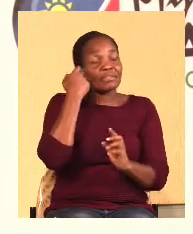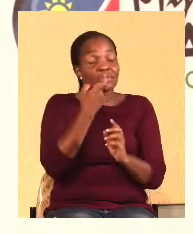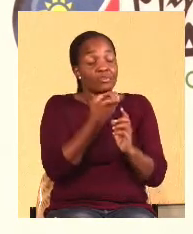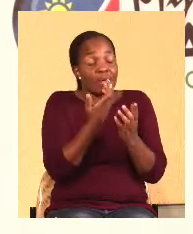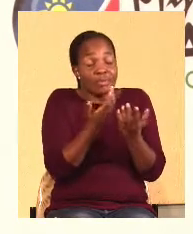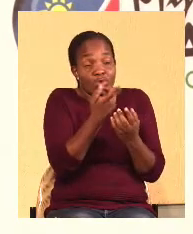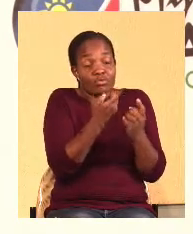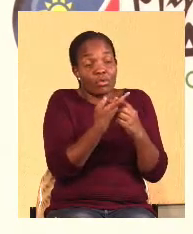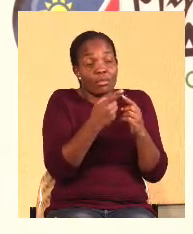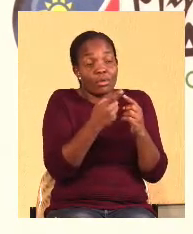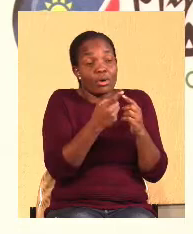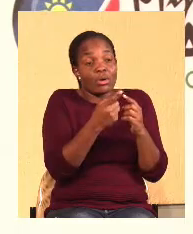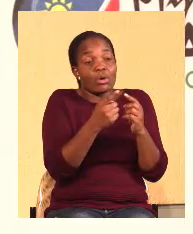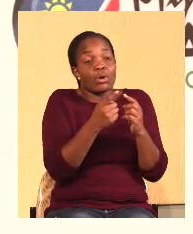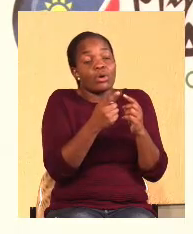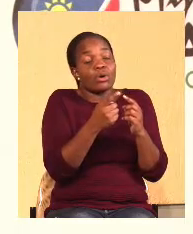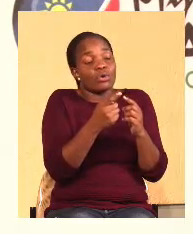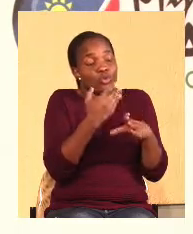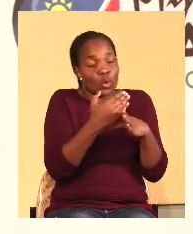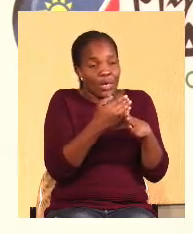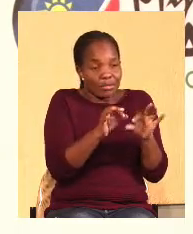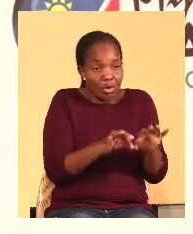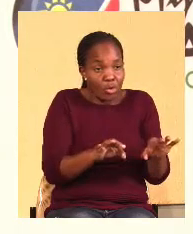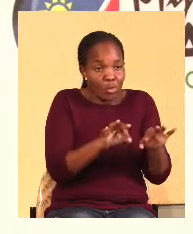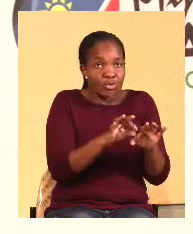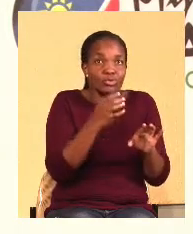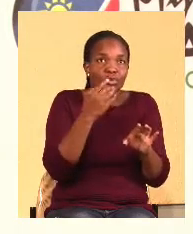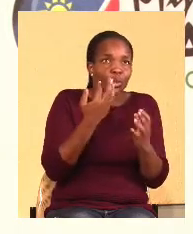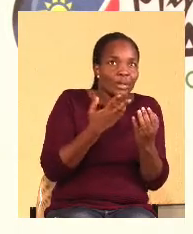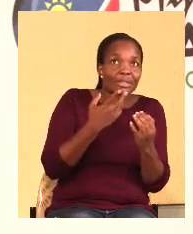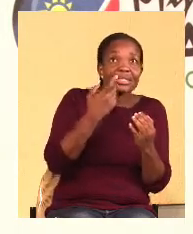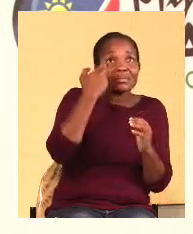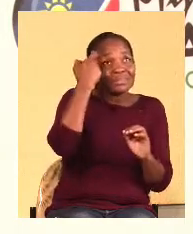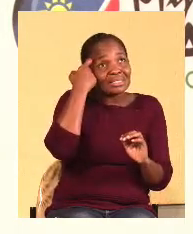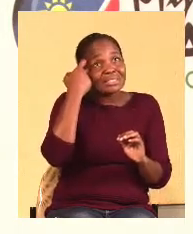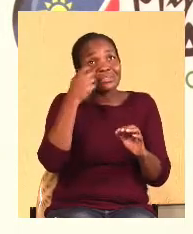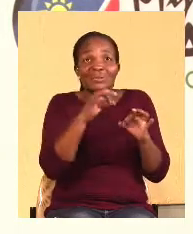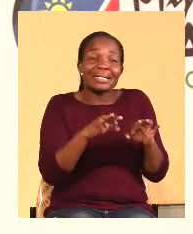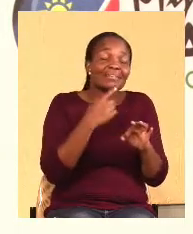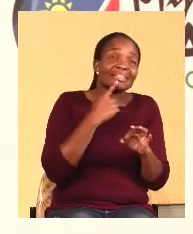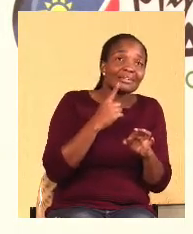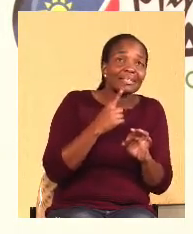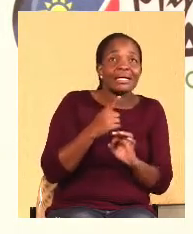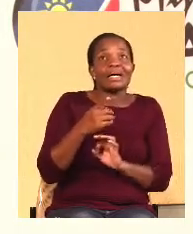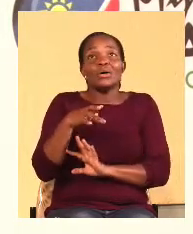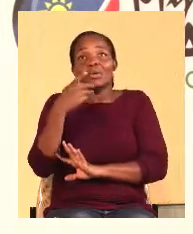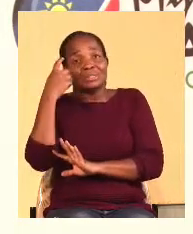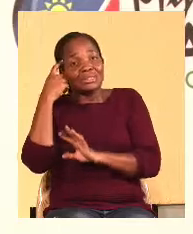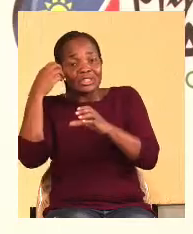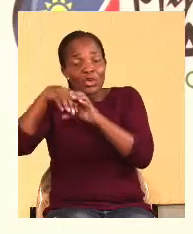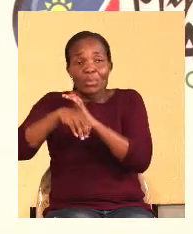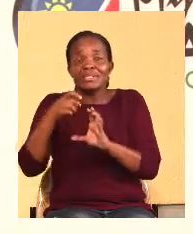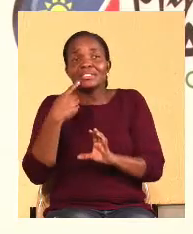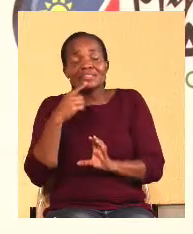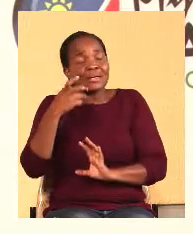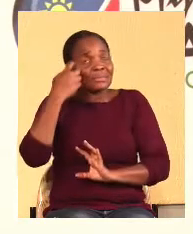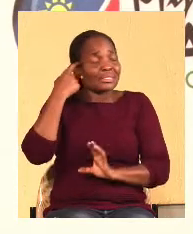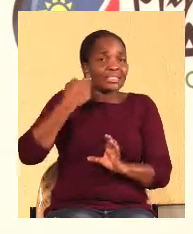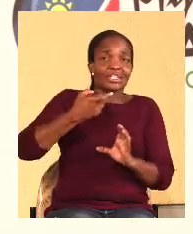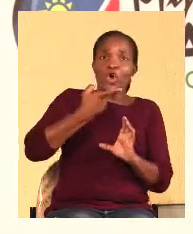sector, you check with the Ministry of Agriculture. If you are in the mining, you check with the Ministry of Mines and Energy. If you are in the fishing, the